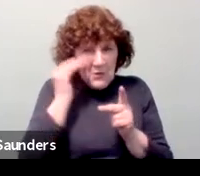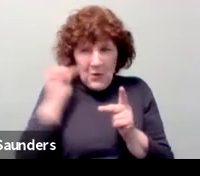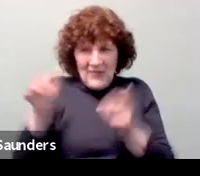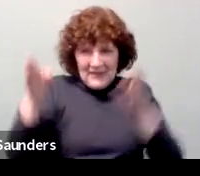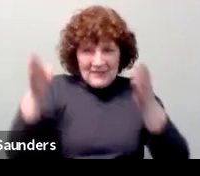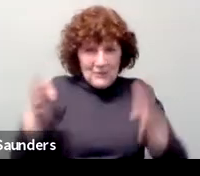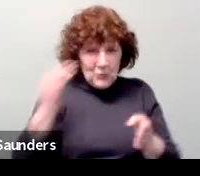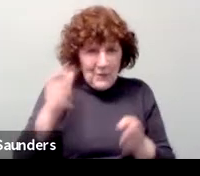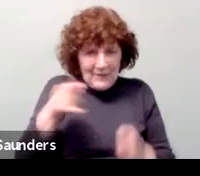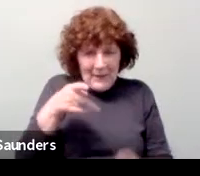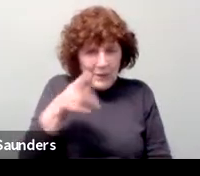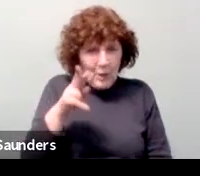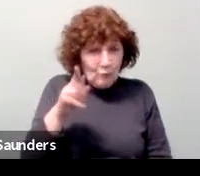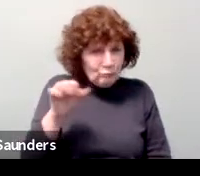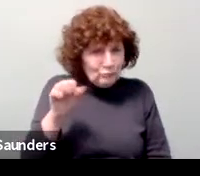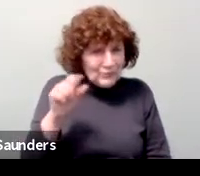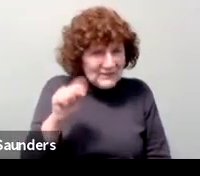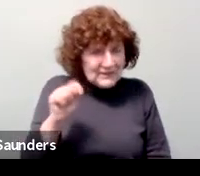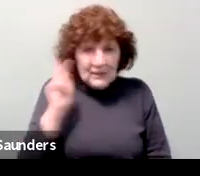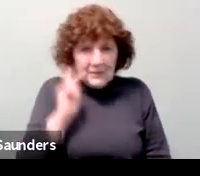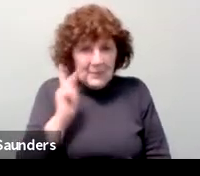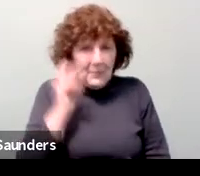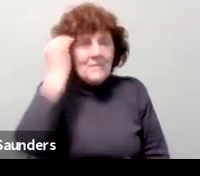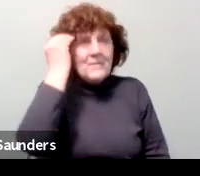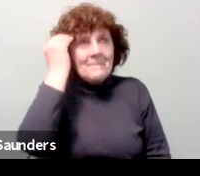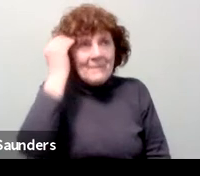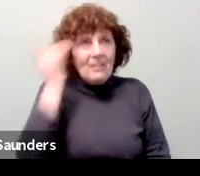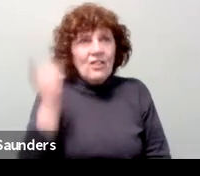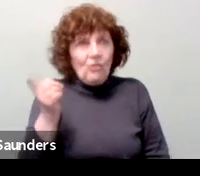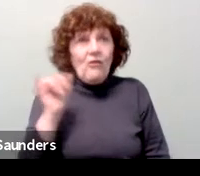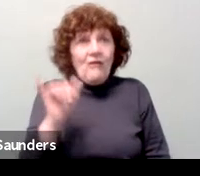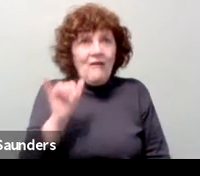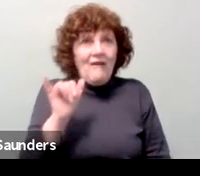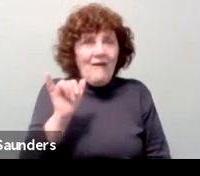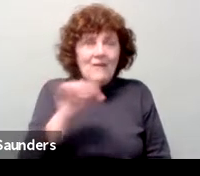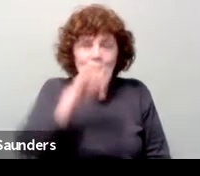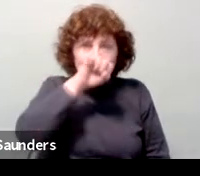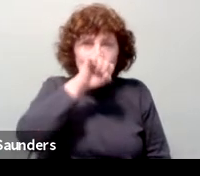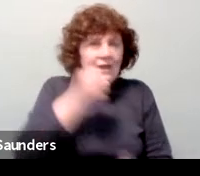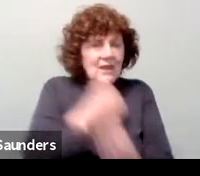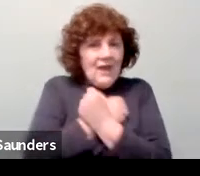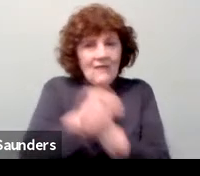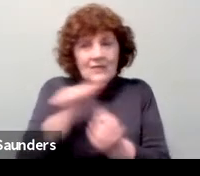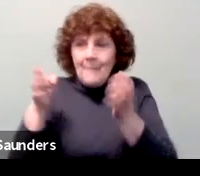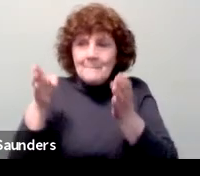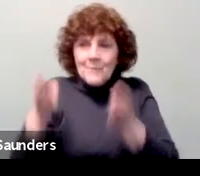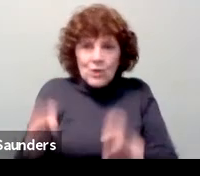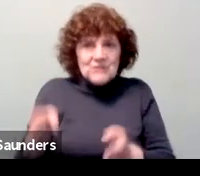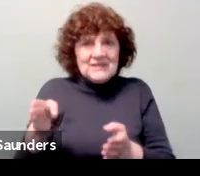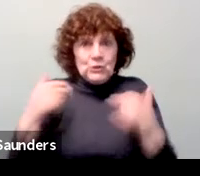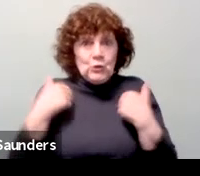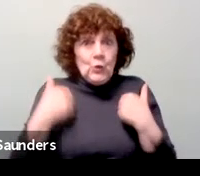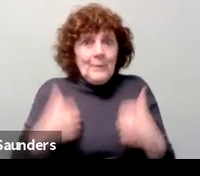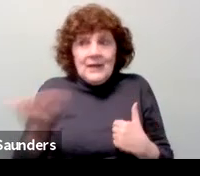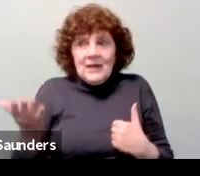had become familiar with that individual, where people had come to know and love a human being